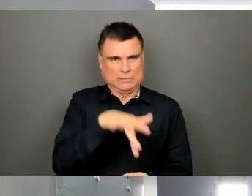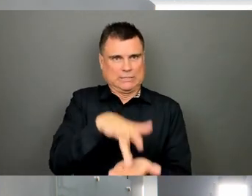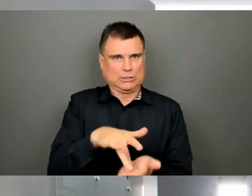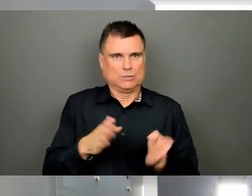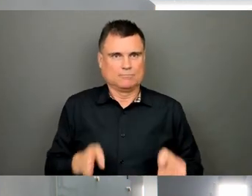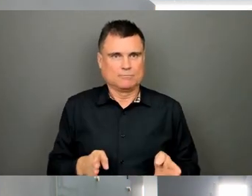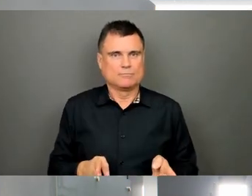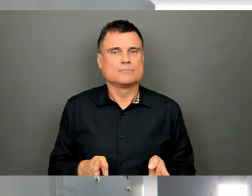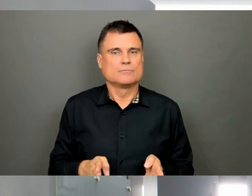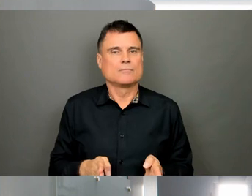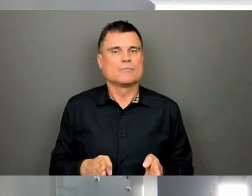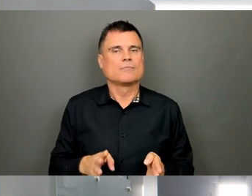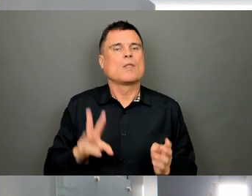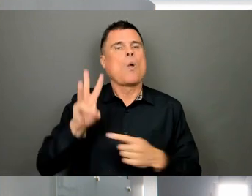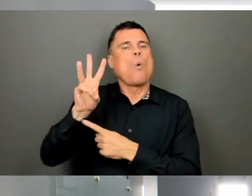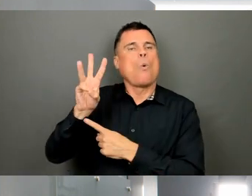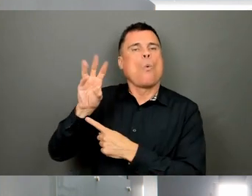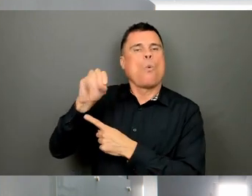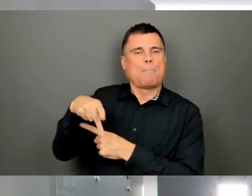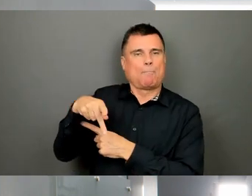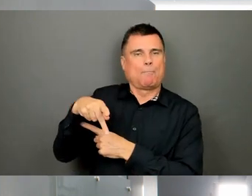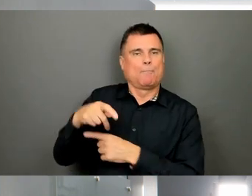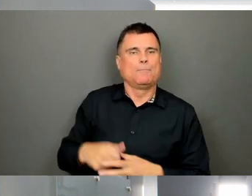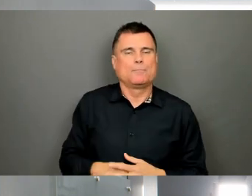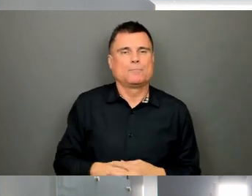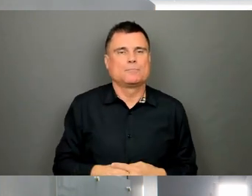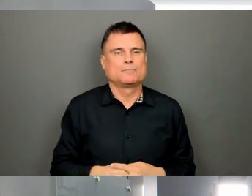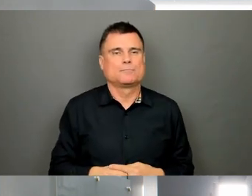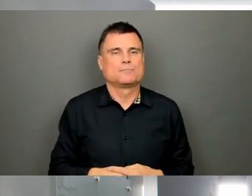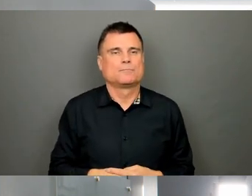Find your center. Walk.